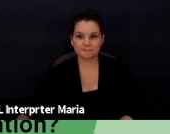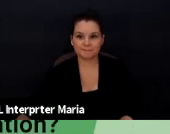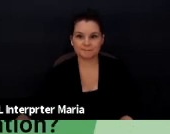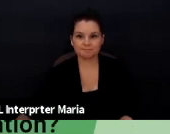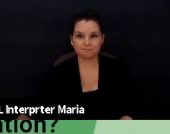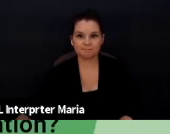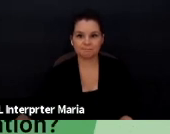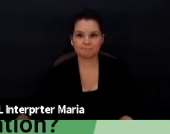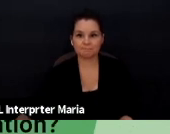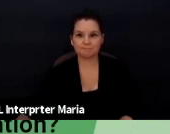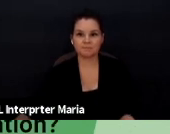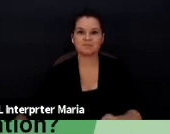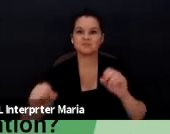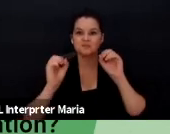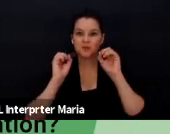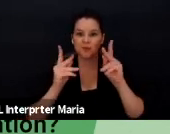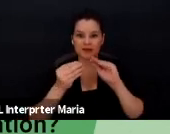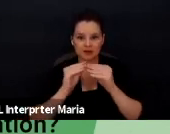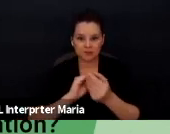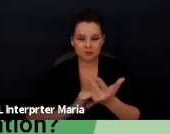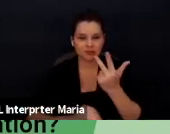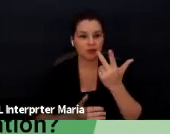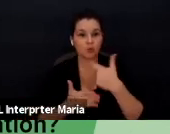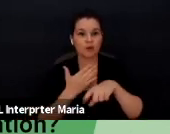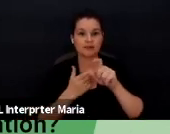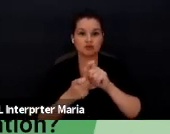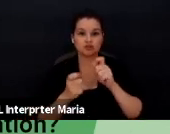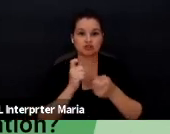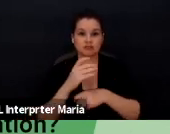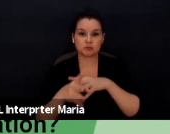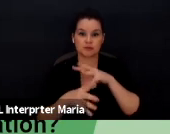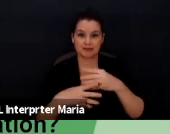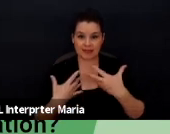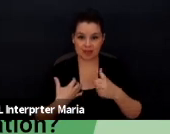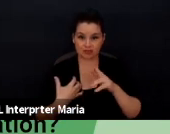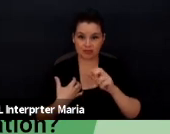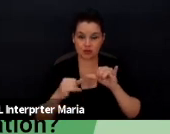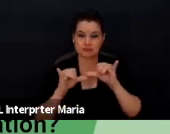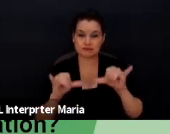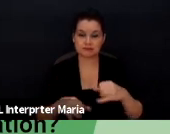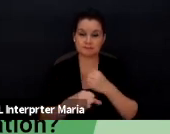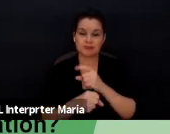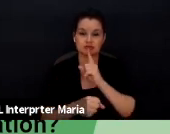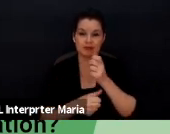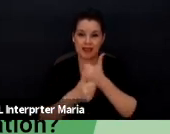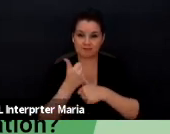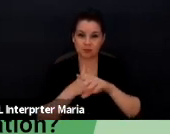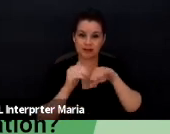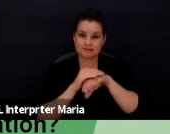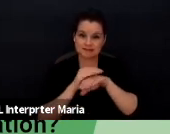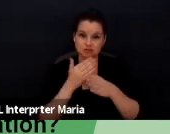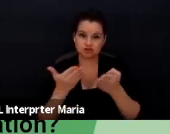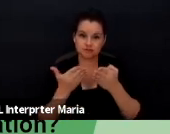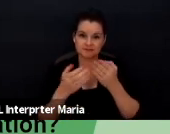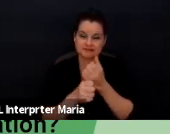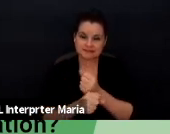Okay, number 3. What needs to change within the healthcare system to ensure that everyone can access services safely